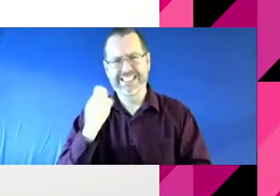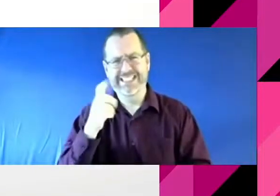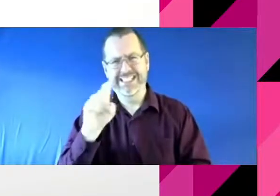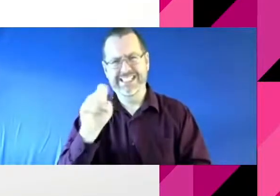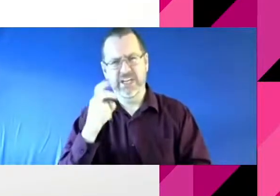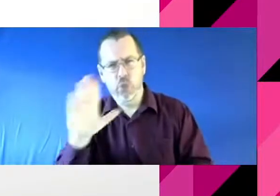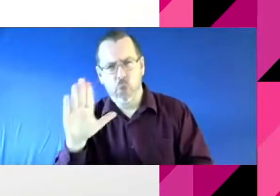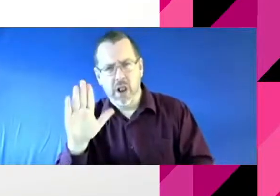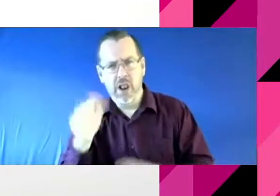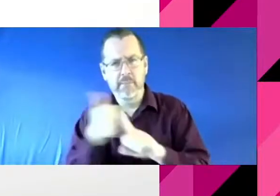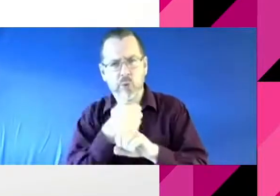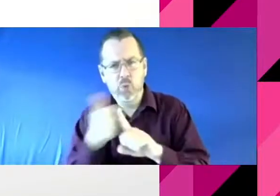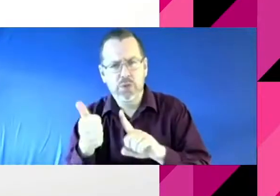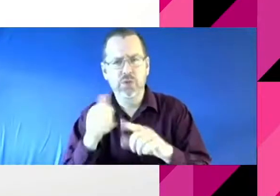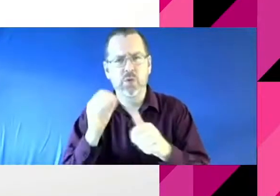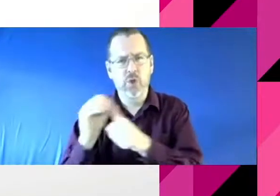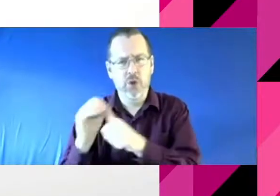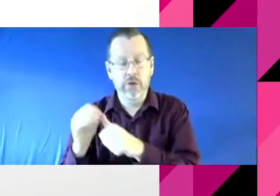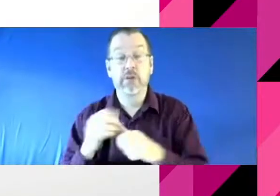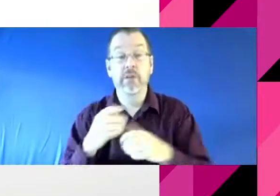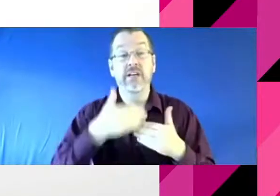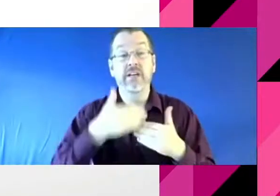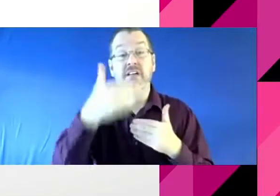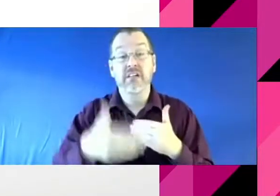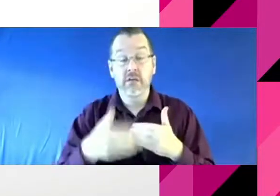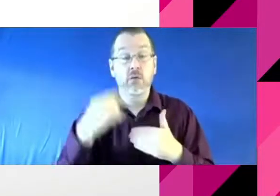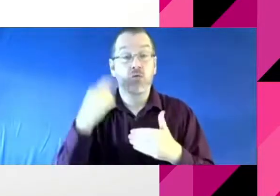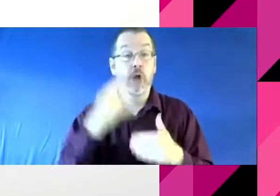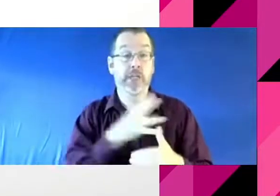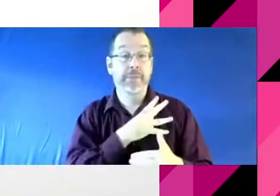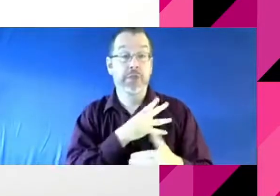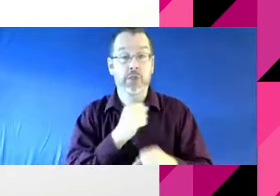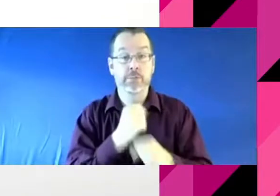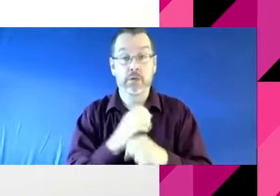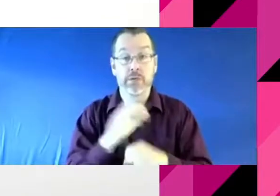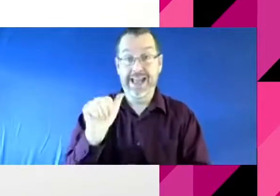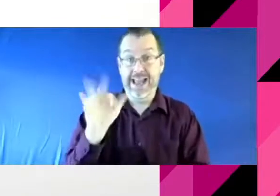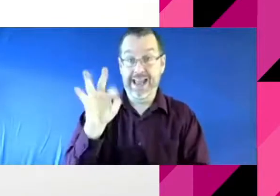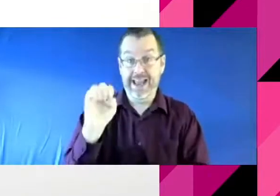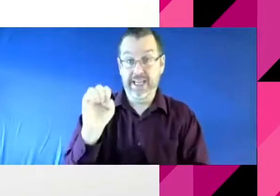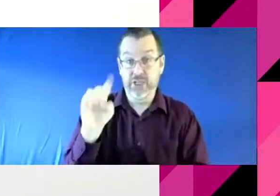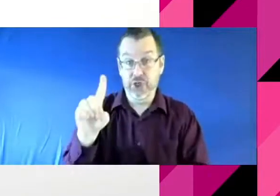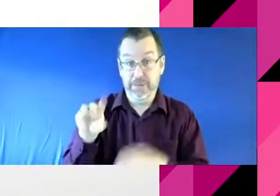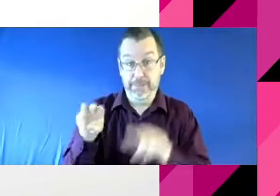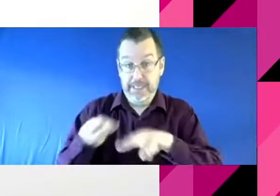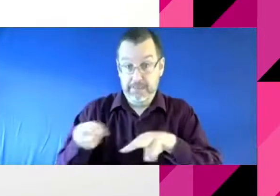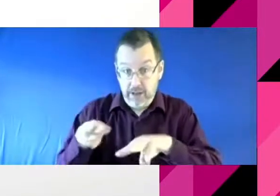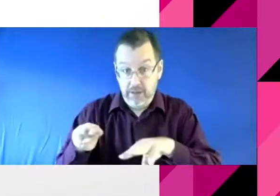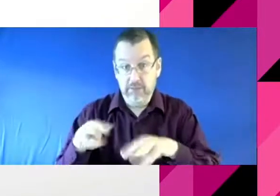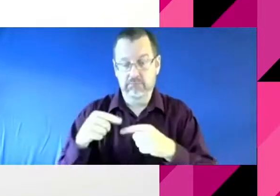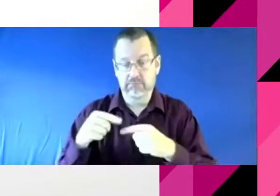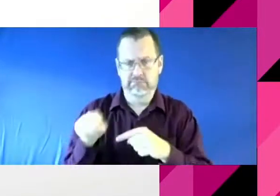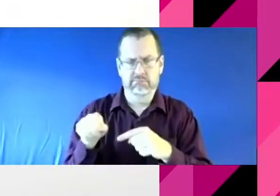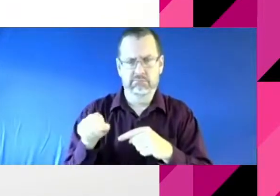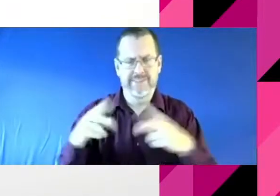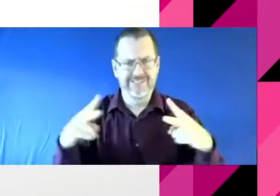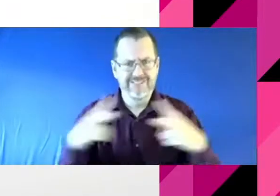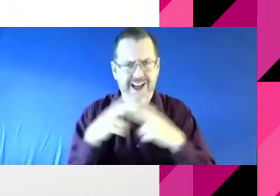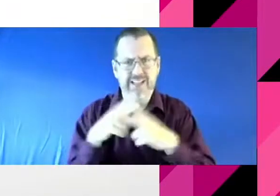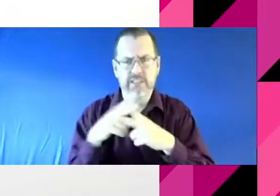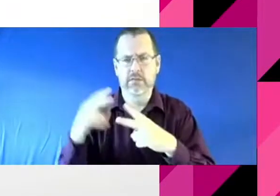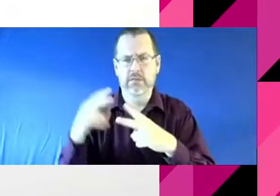quickly followed by royal commissions into aged care and into violence, abuse, neglect, and exploitation of people with